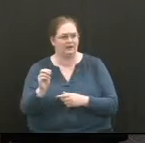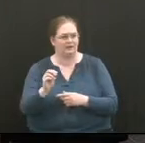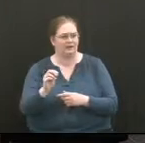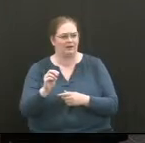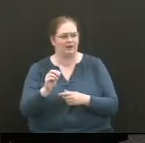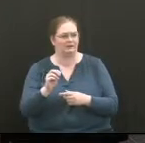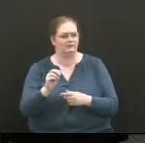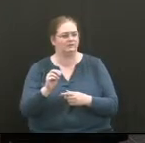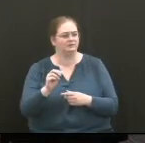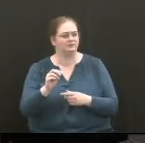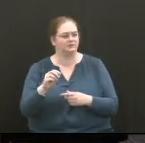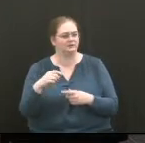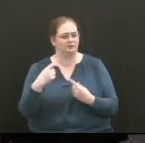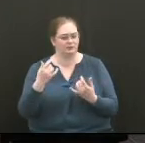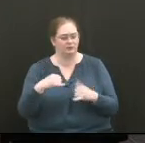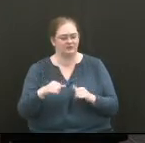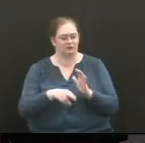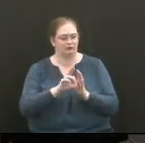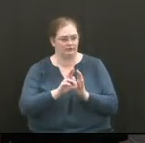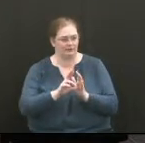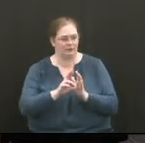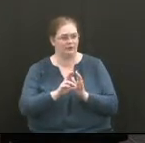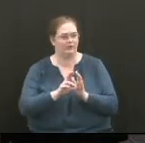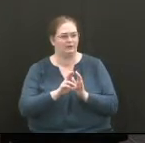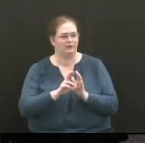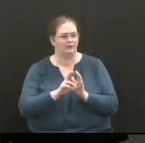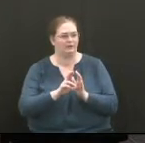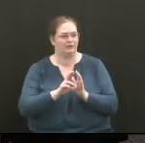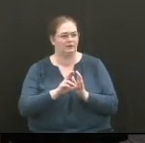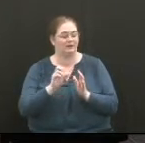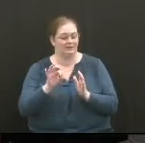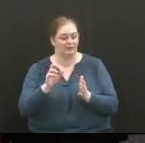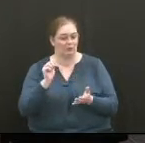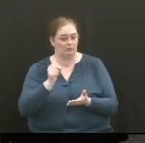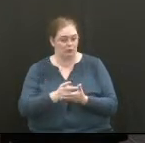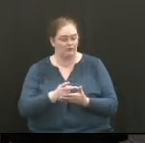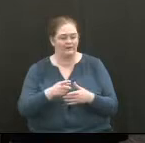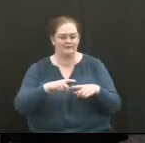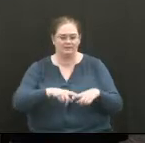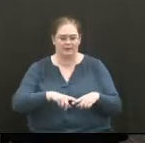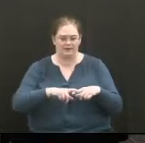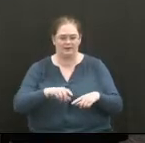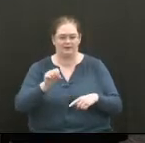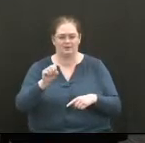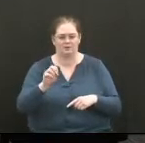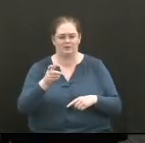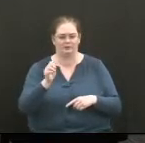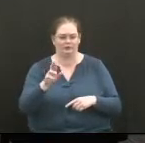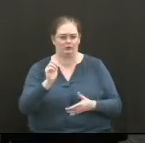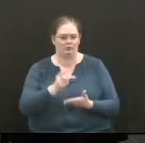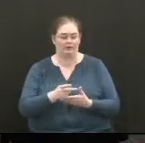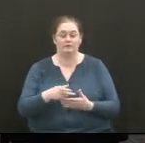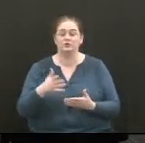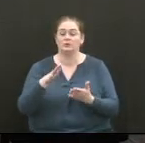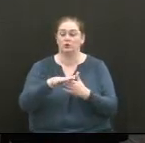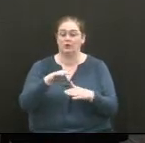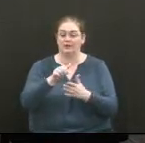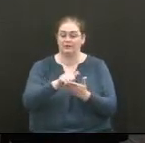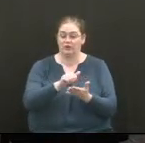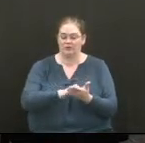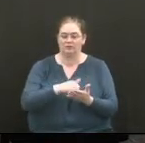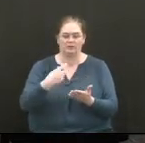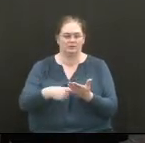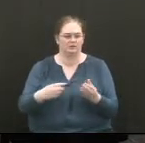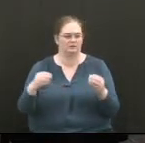since we're still reviewing this, this would be, if approved, pending solicitor approval. Okay, so that is on the agenda. We can talk about that